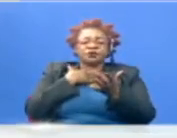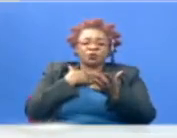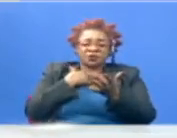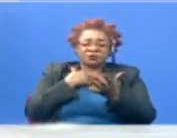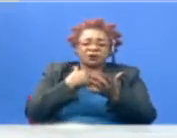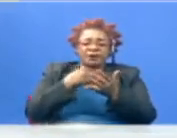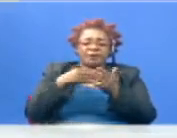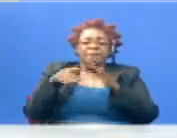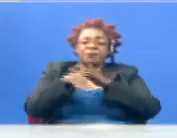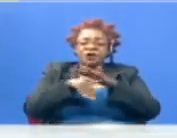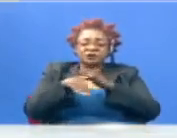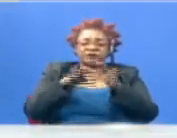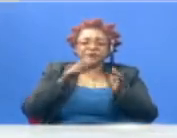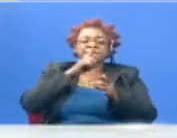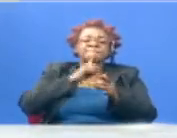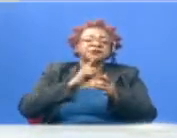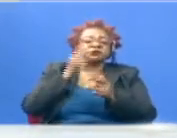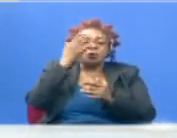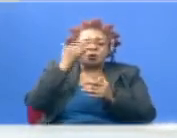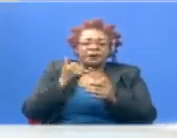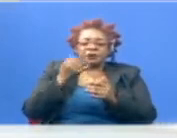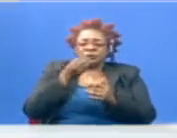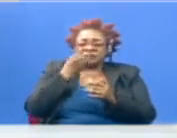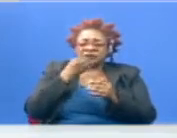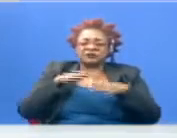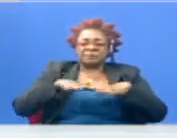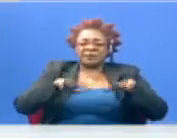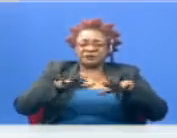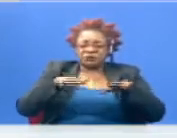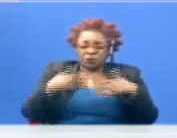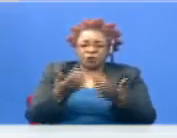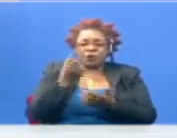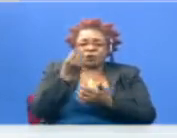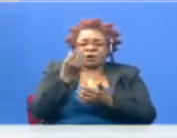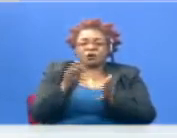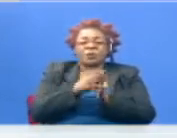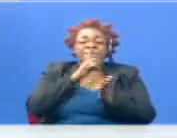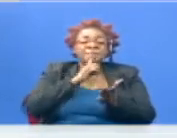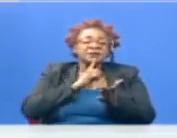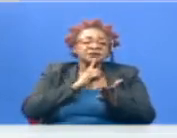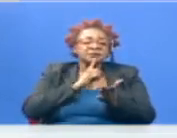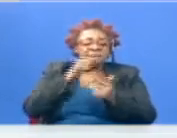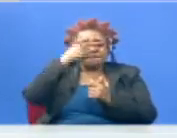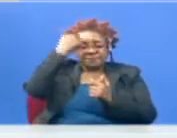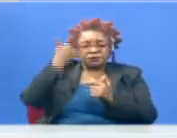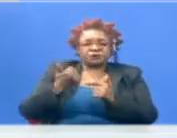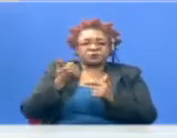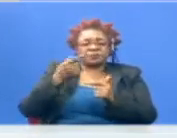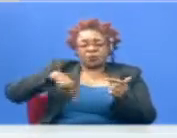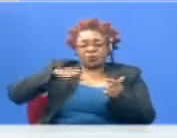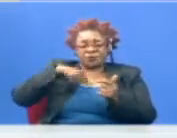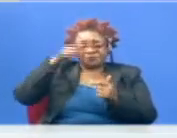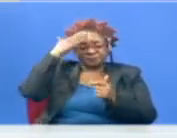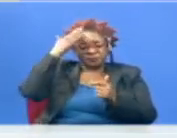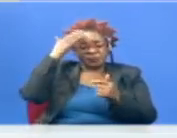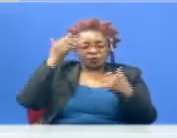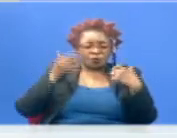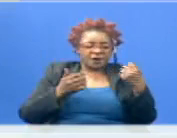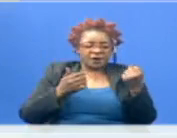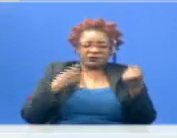beans, the reason why we eat, say, chapati or ugali with beans, it's because we know that ugali is only giving